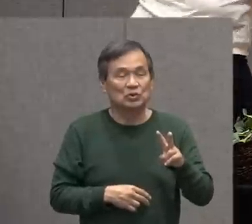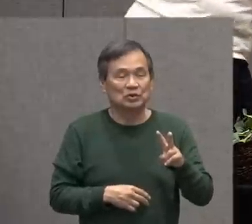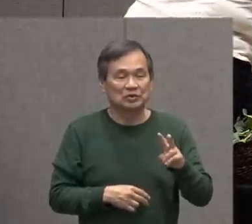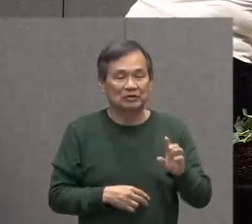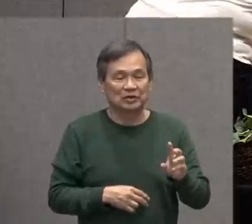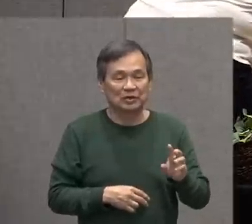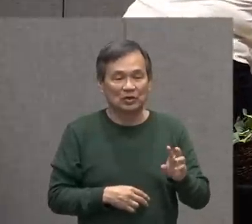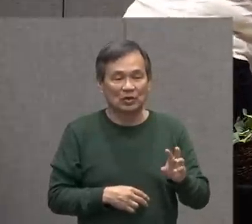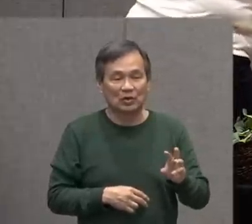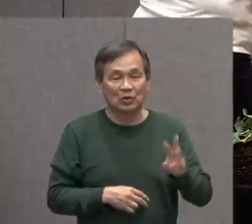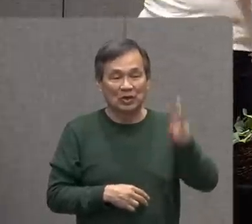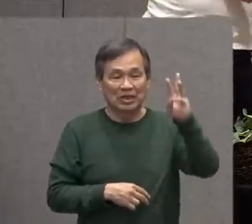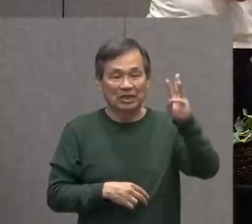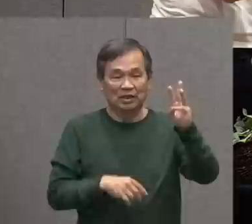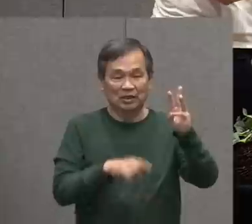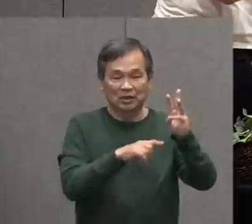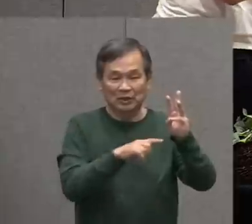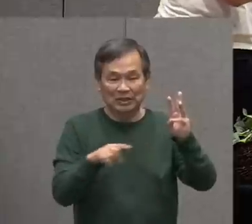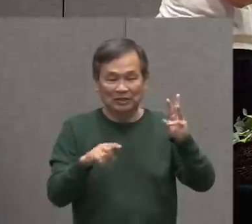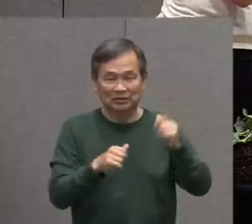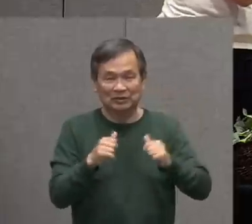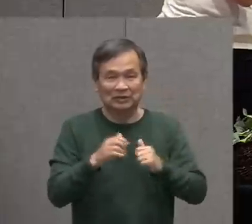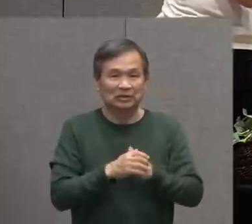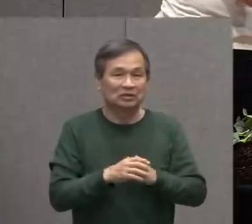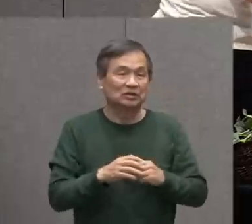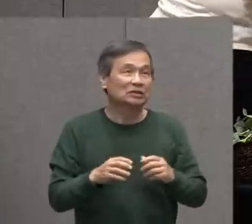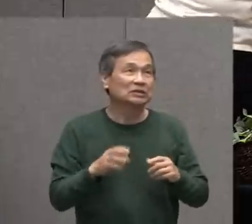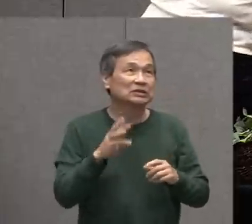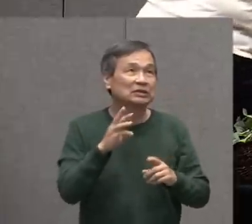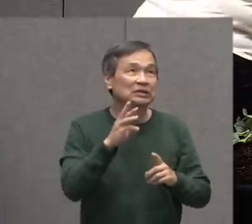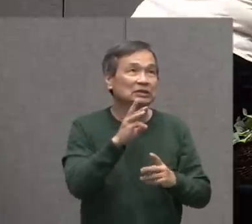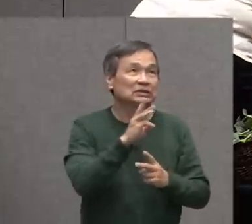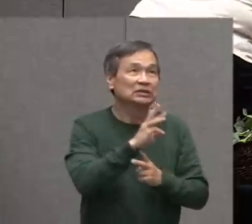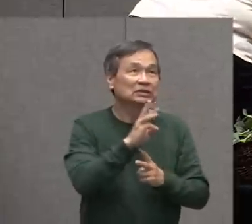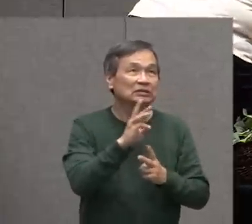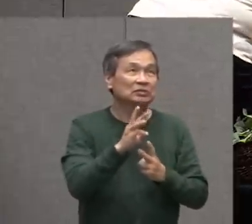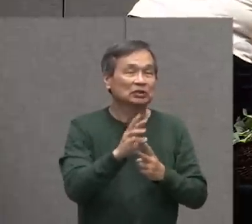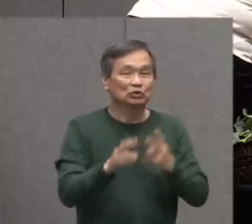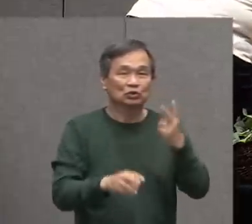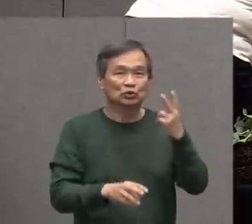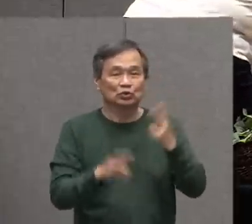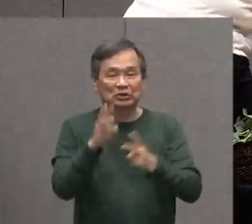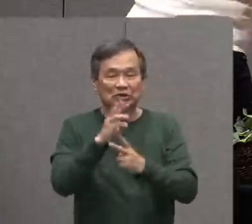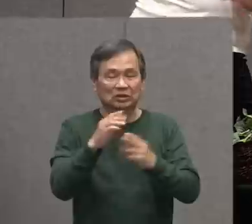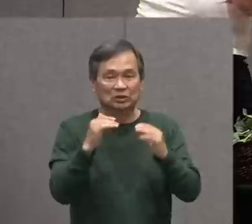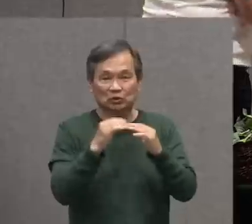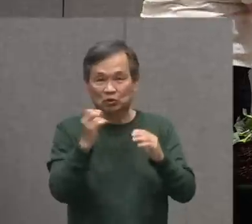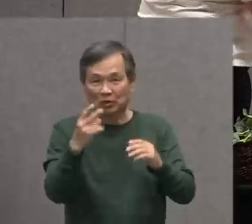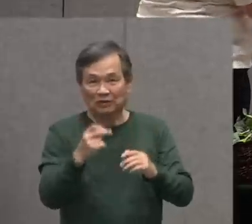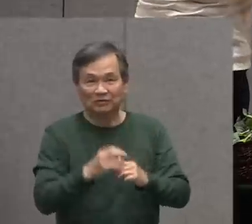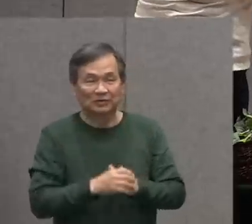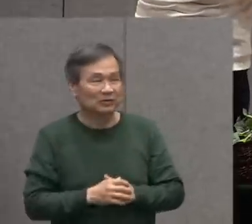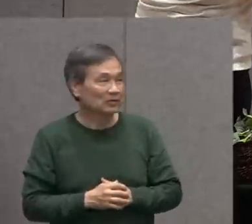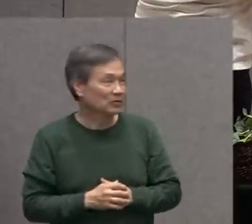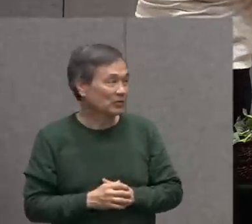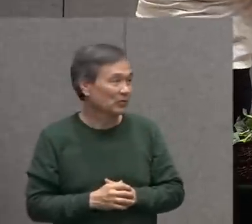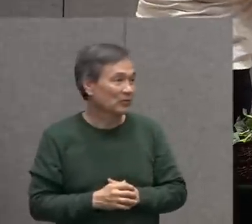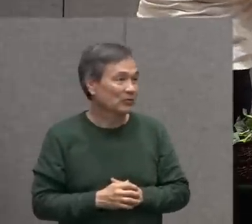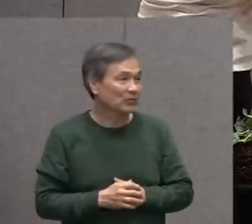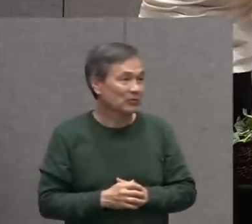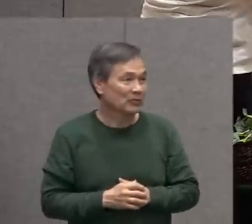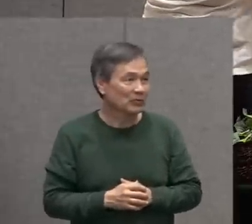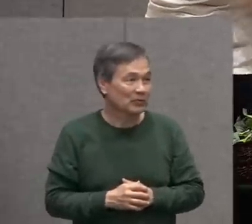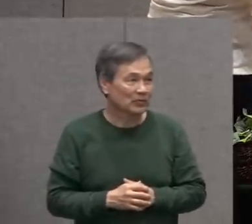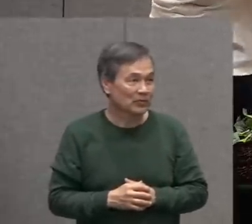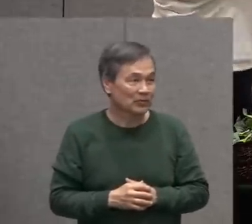or my width. But 6 times 2, that's just a double. 6 plus 6, so we're talking 12. All right. I'm going to stay in